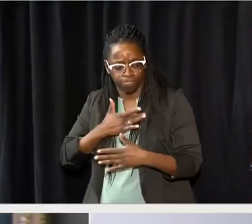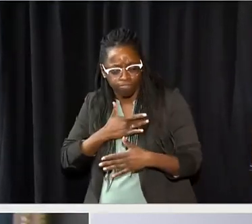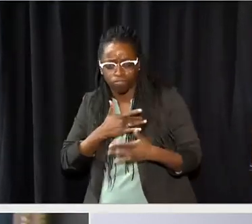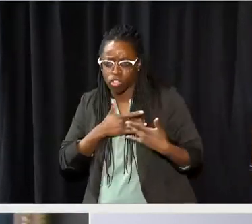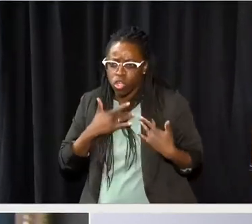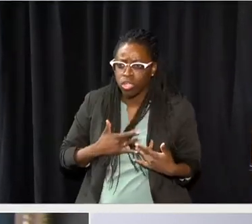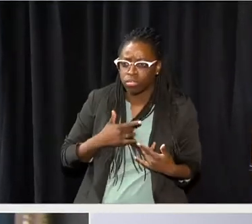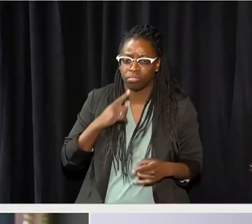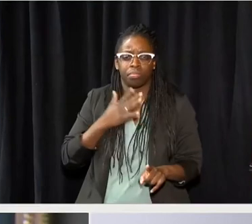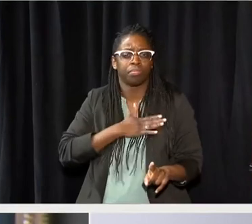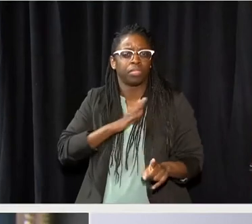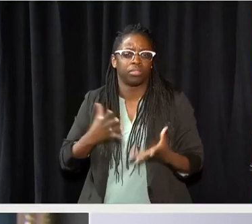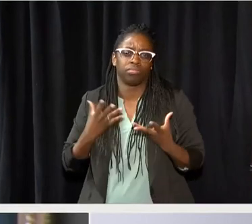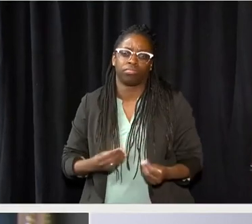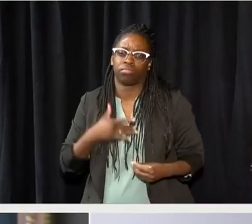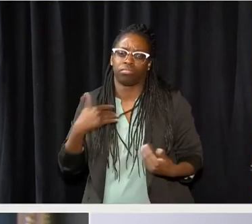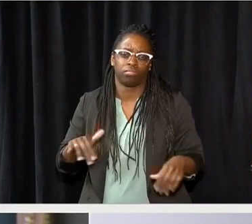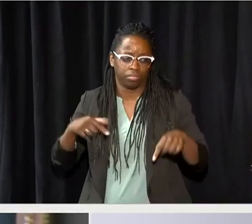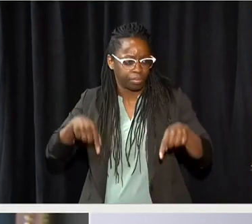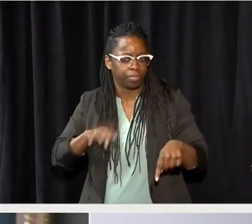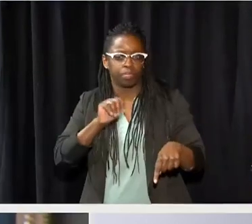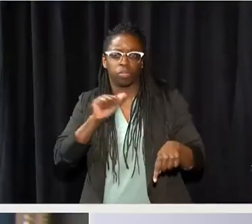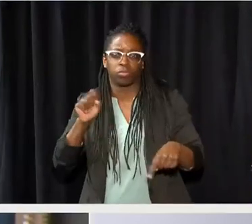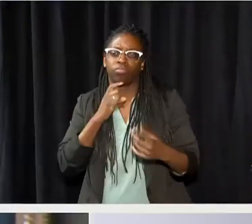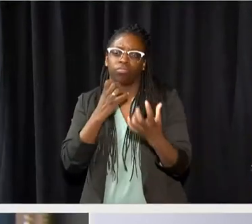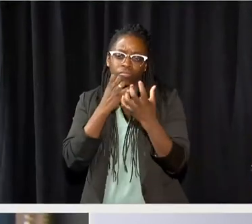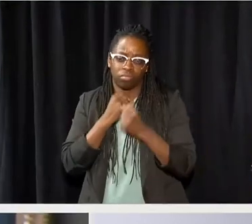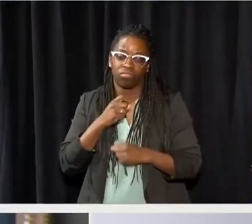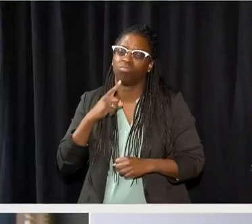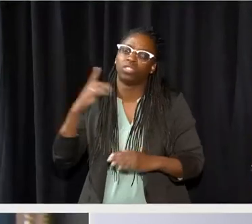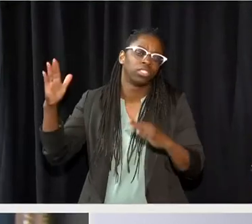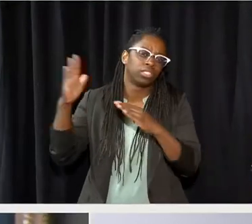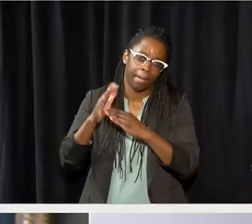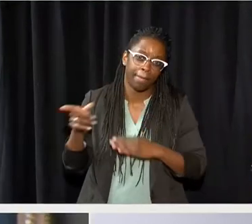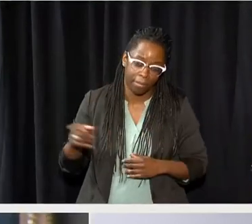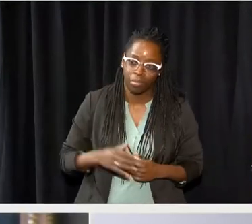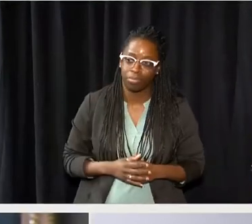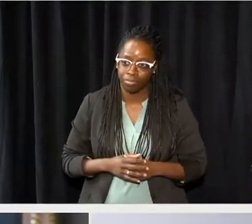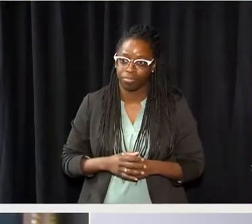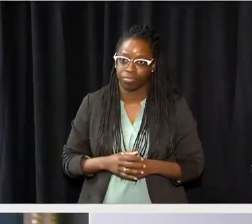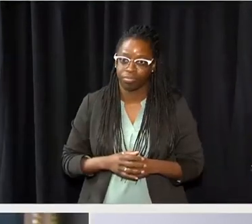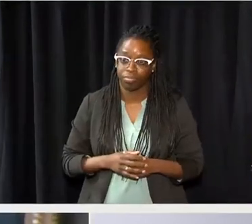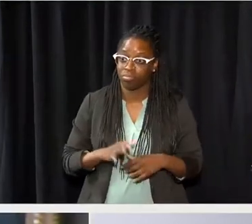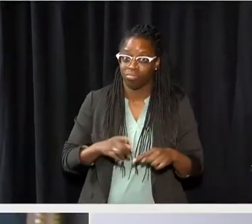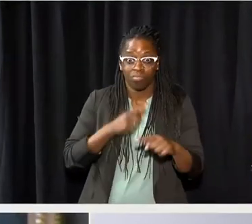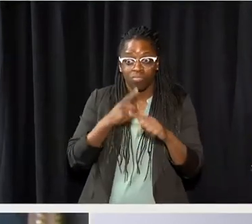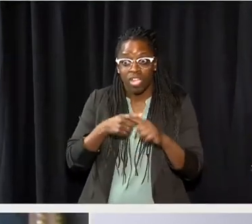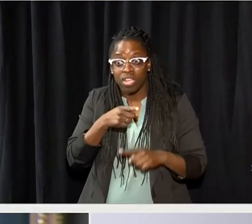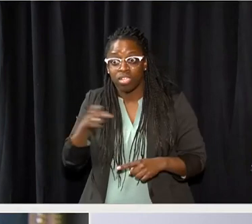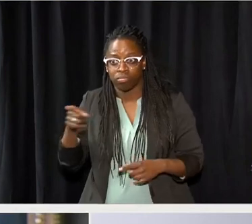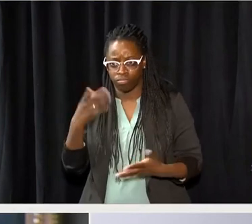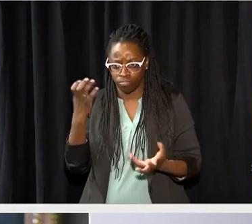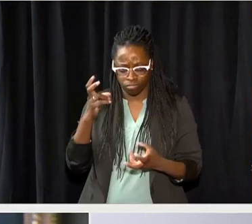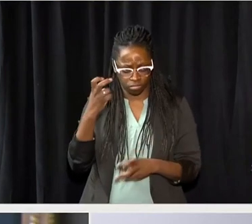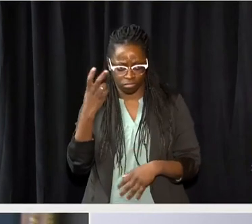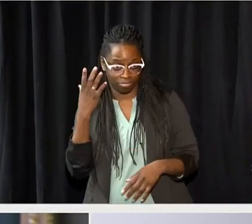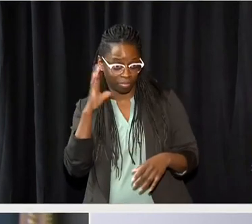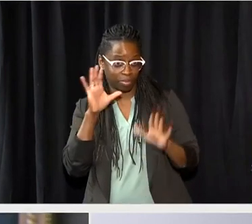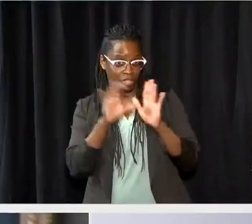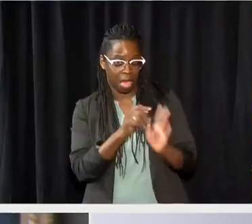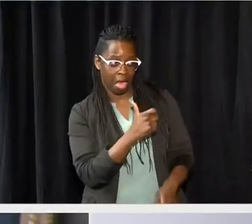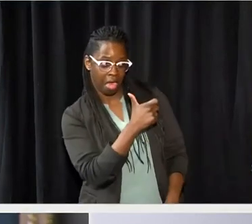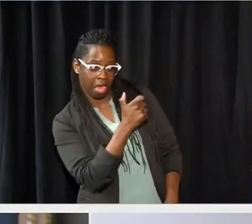care and compassion for our residents is unbounded. Plus, she's got a pretty great selfie game.